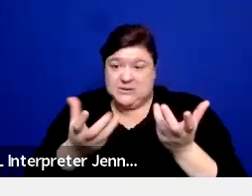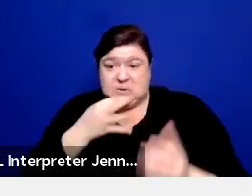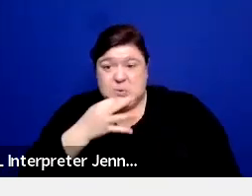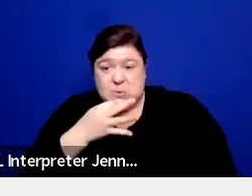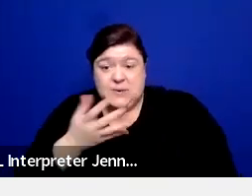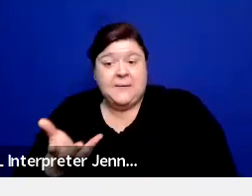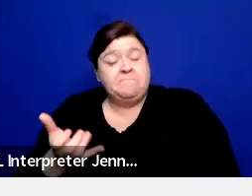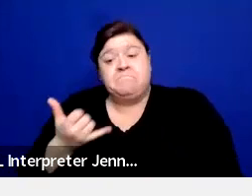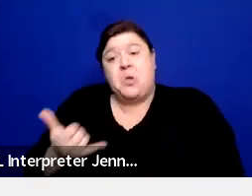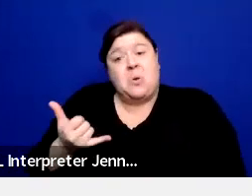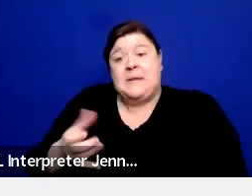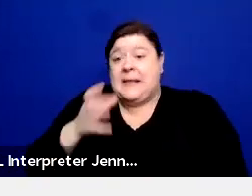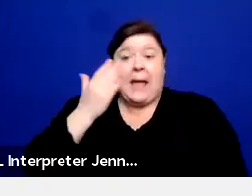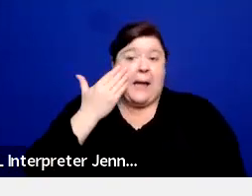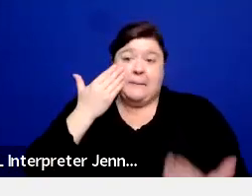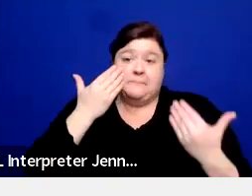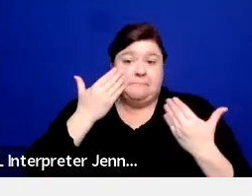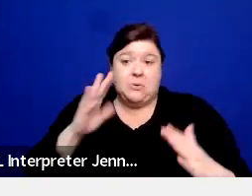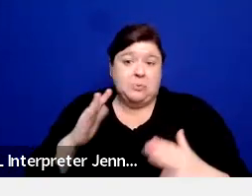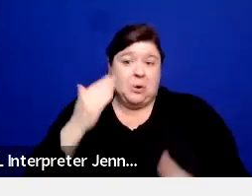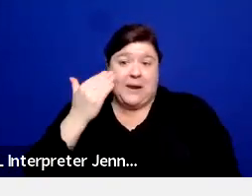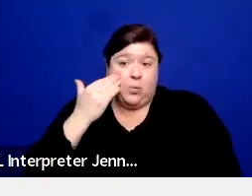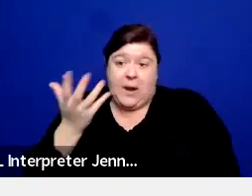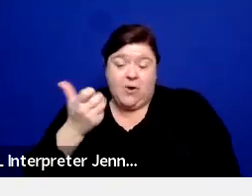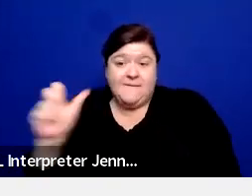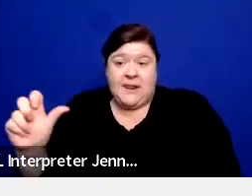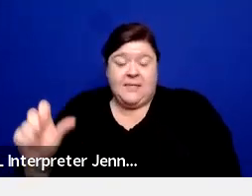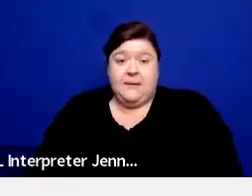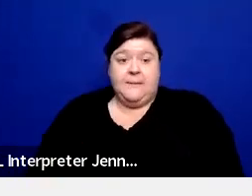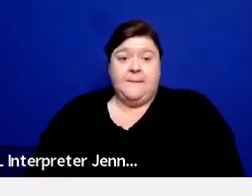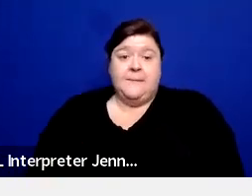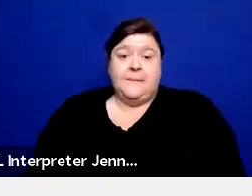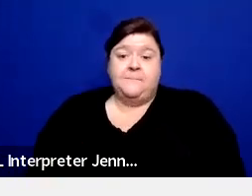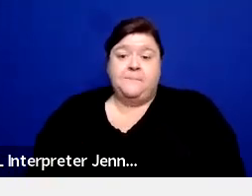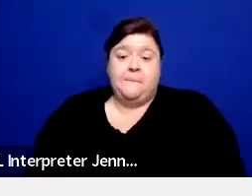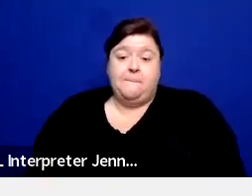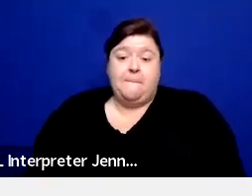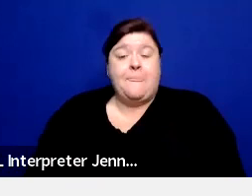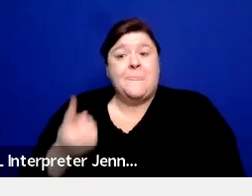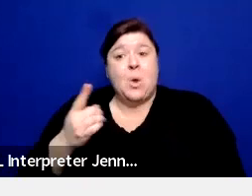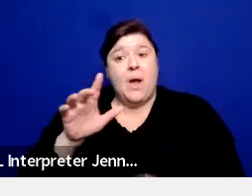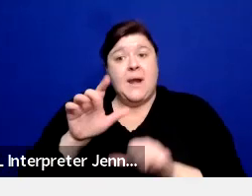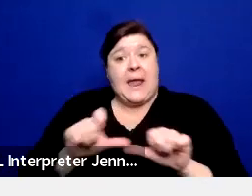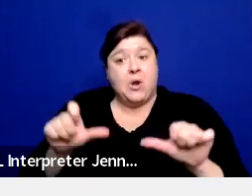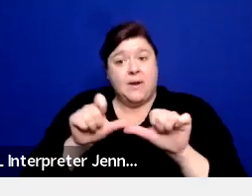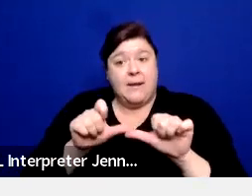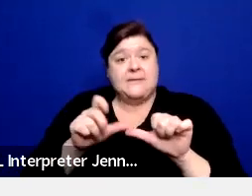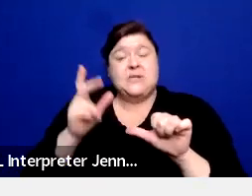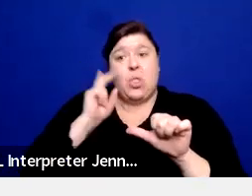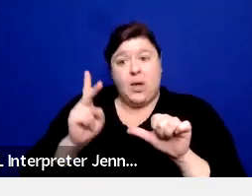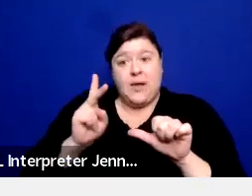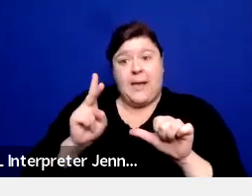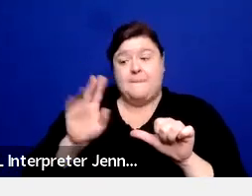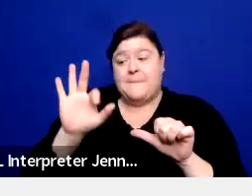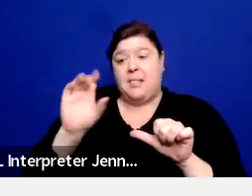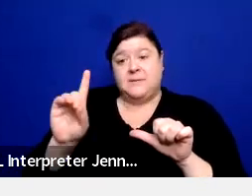know, currently I'm not aware of any. You know, I think the one area is looking at Build Back Better, but we also